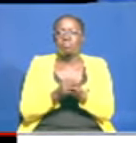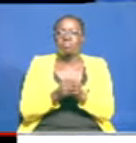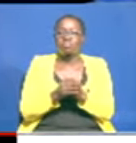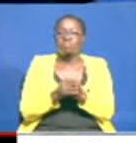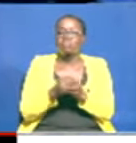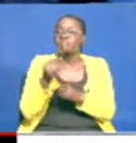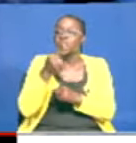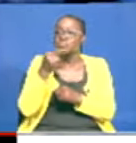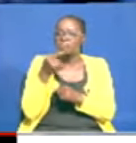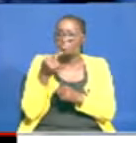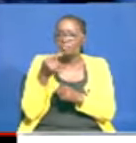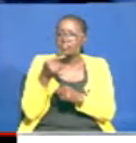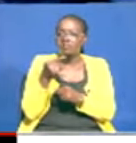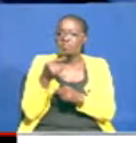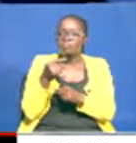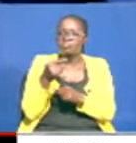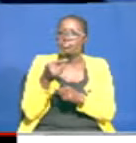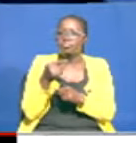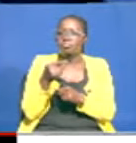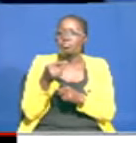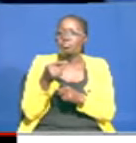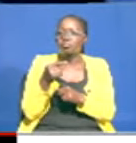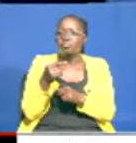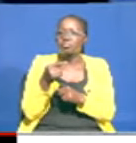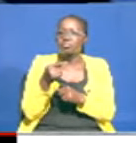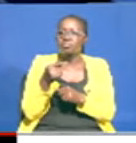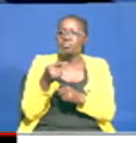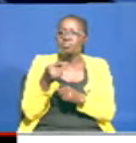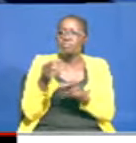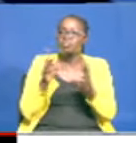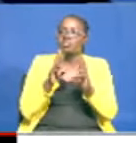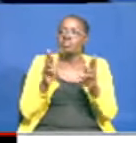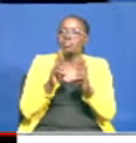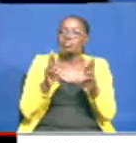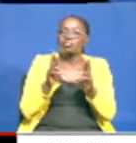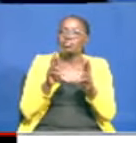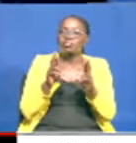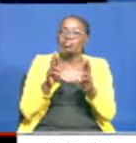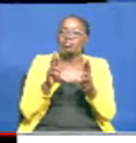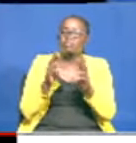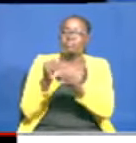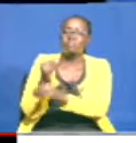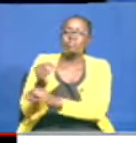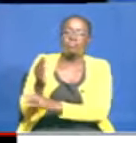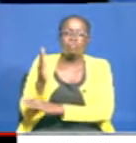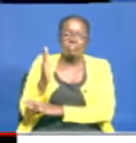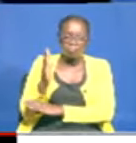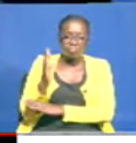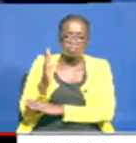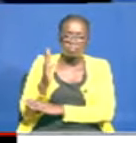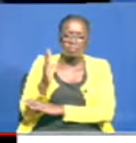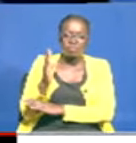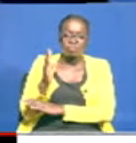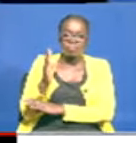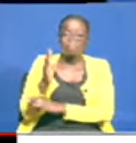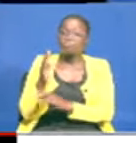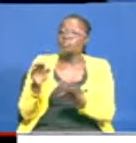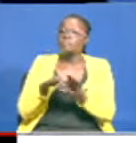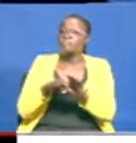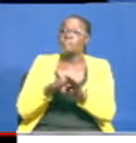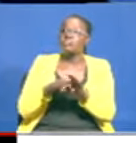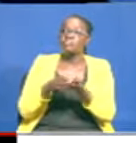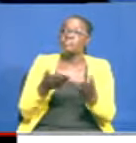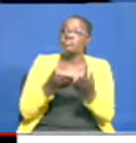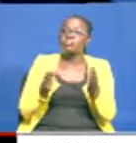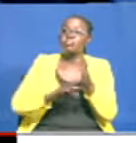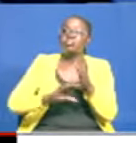saying that we are ready to secure the members of this sub-county, and they should